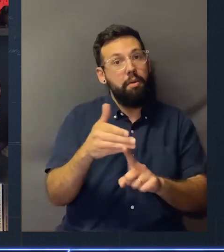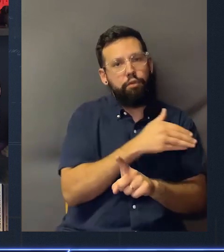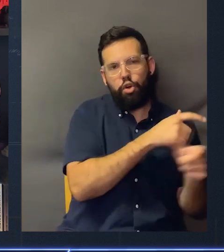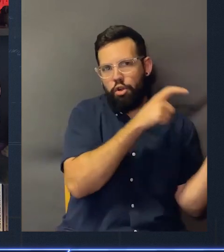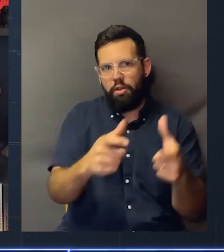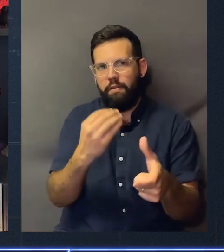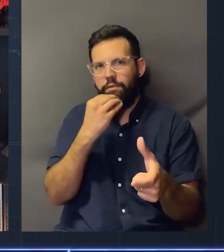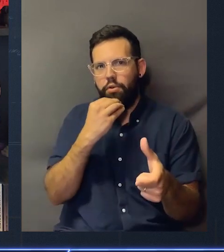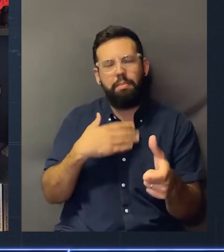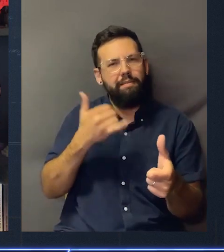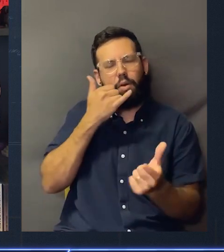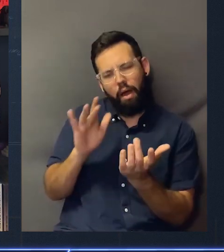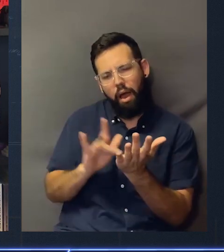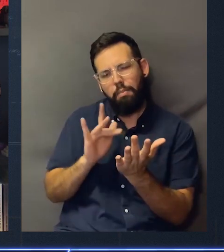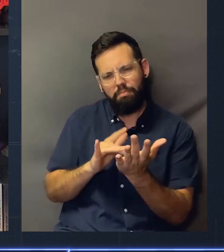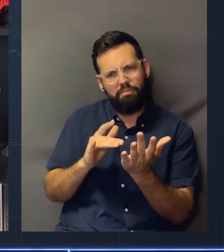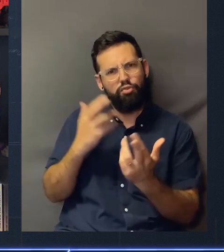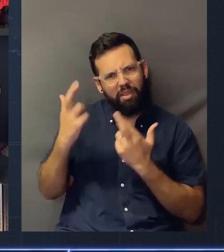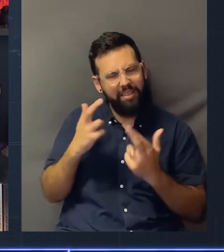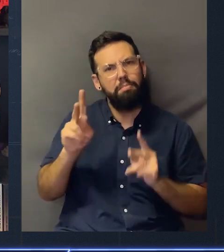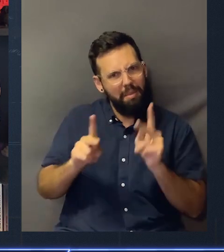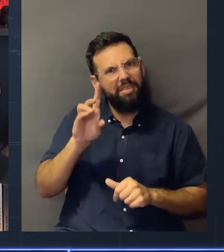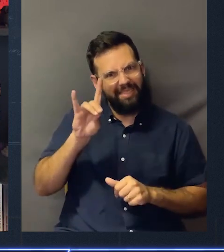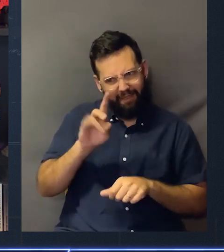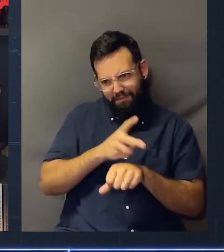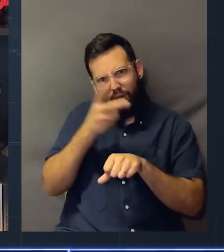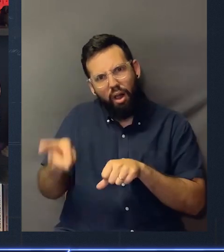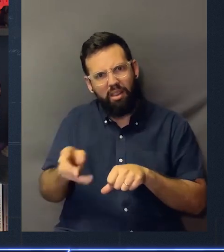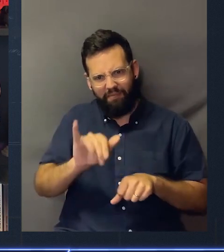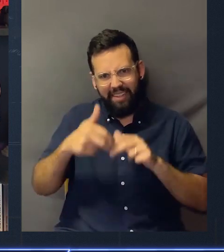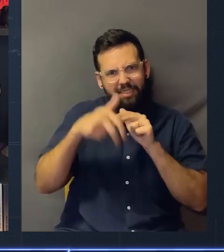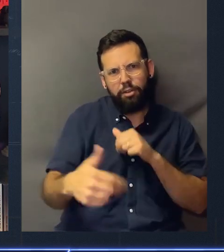off the stairway of death. So I was kind of right to be afraid.